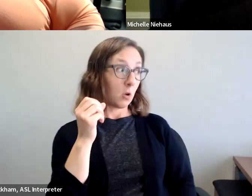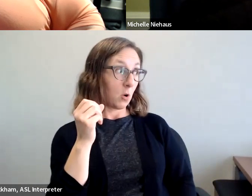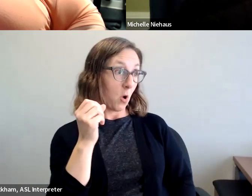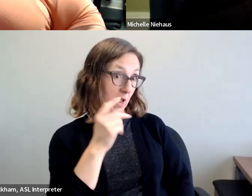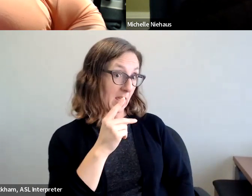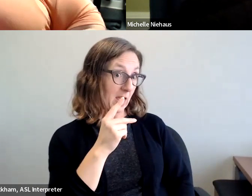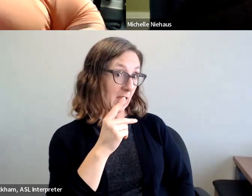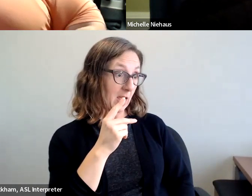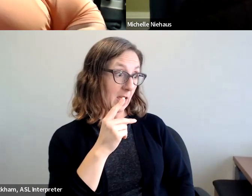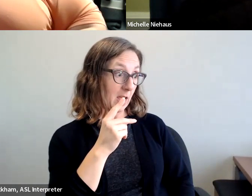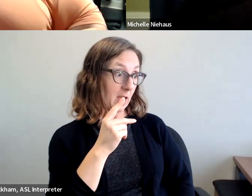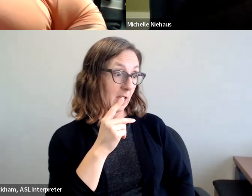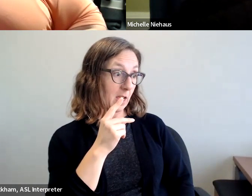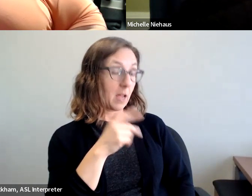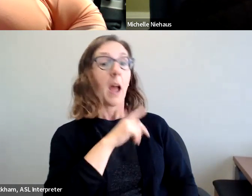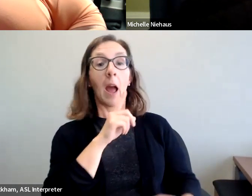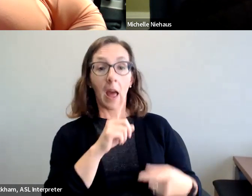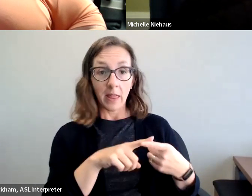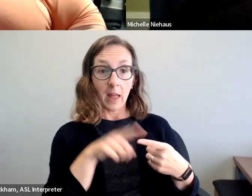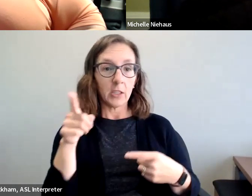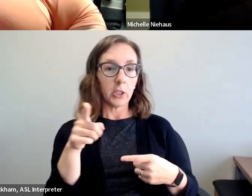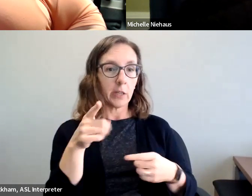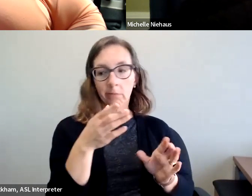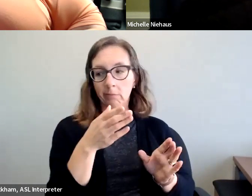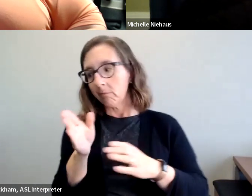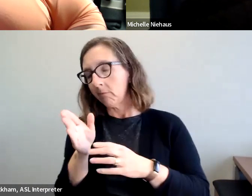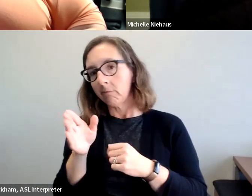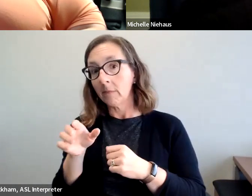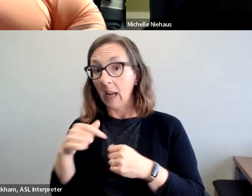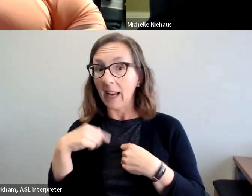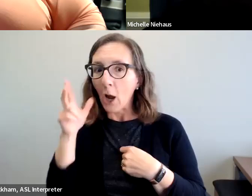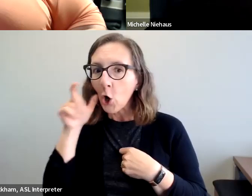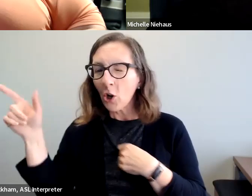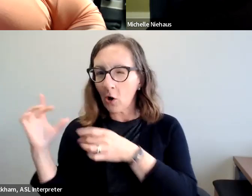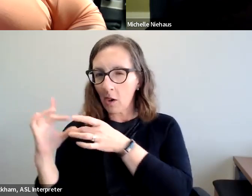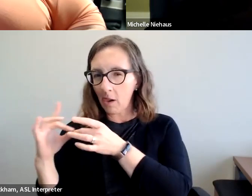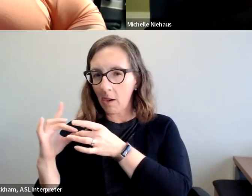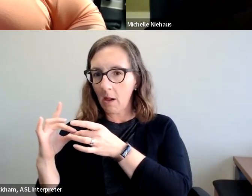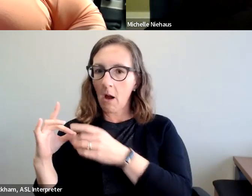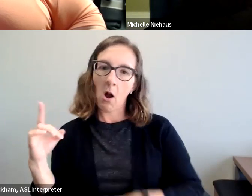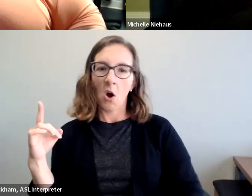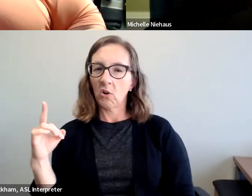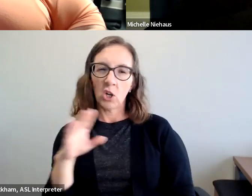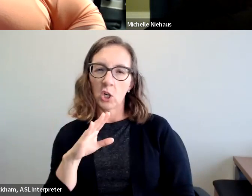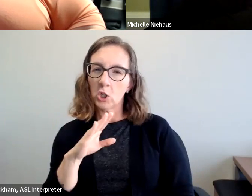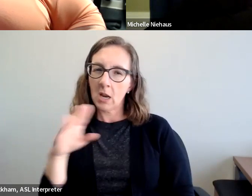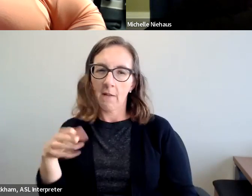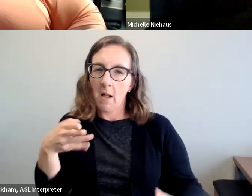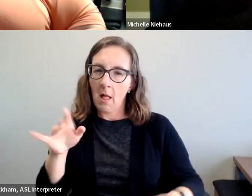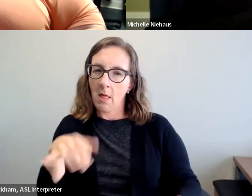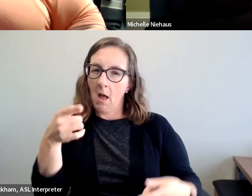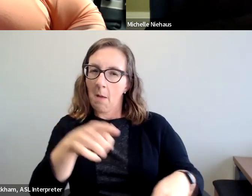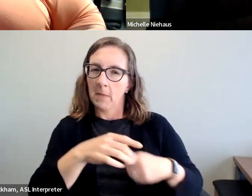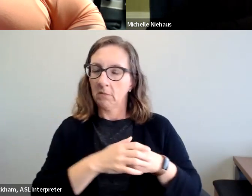And she proceeded to say to the person next to her, and I heard it, they should have never let that happen.